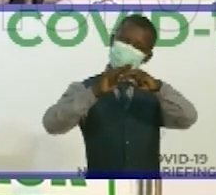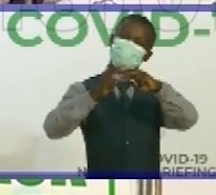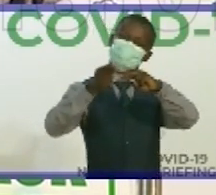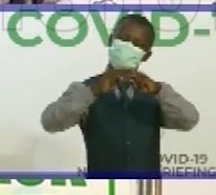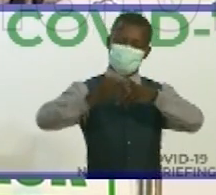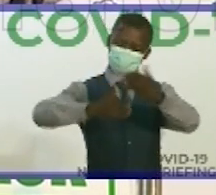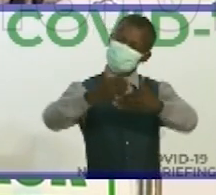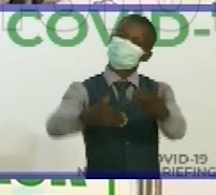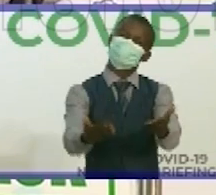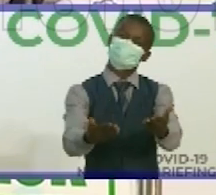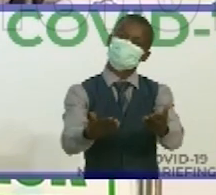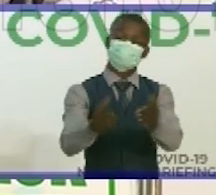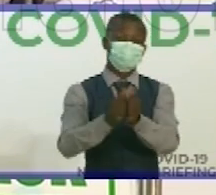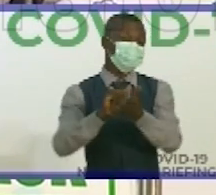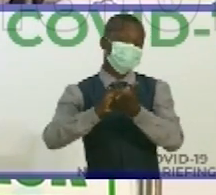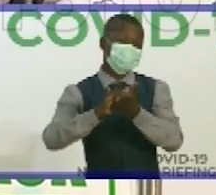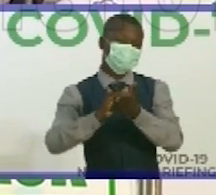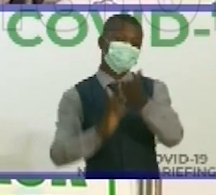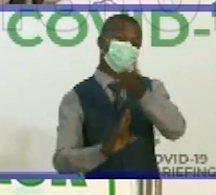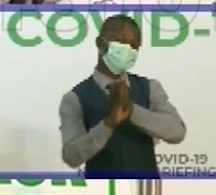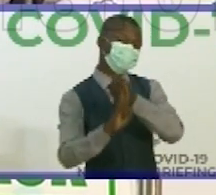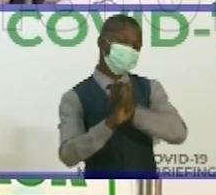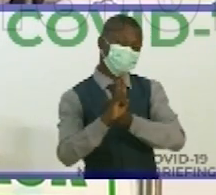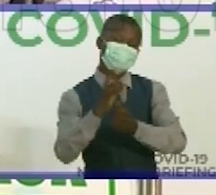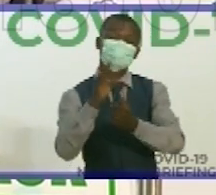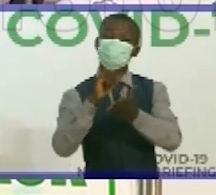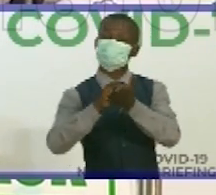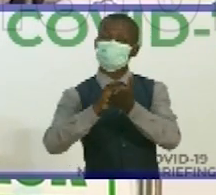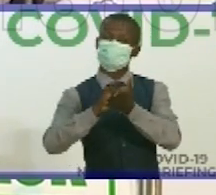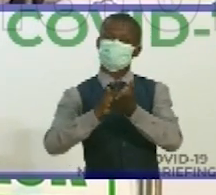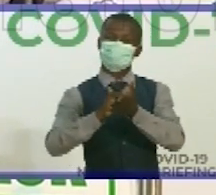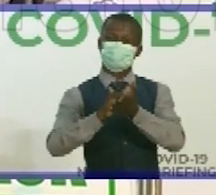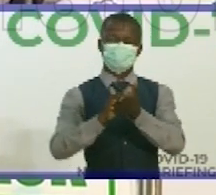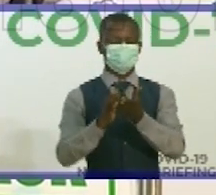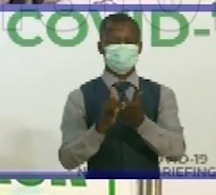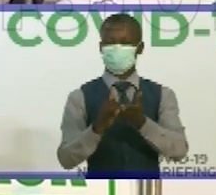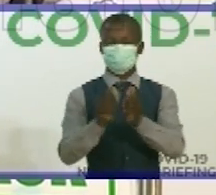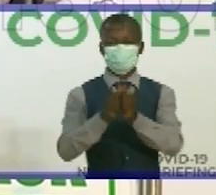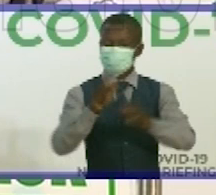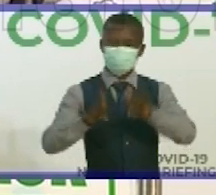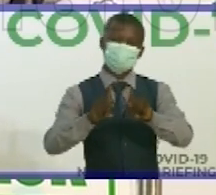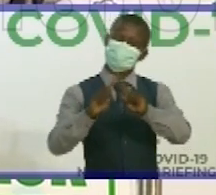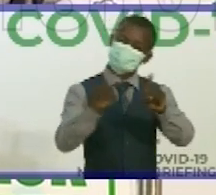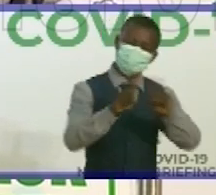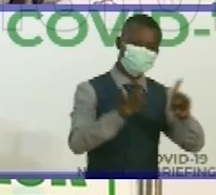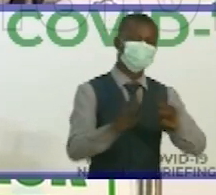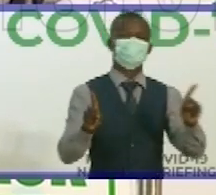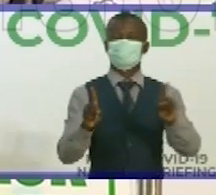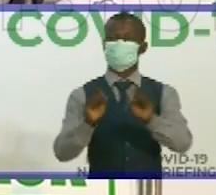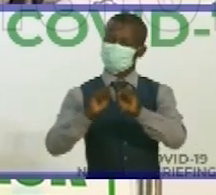that, the risk of infection for citizens at all levels of society,